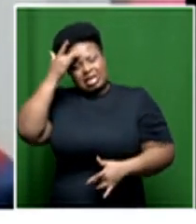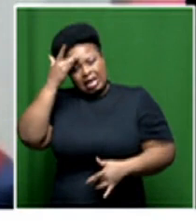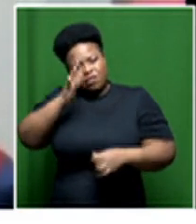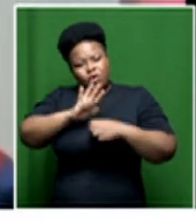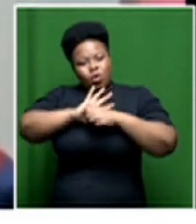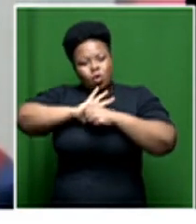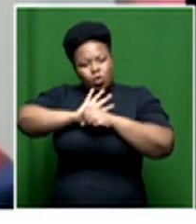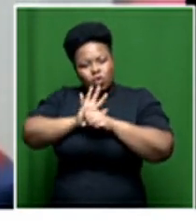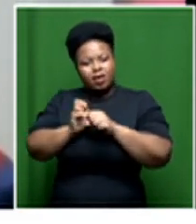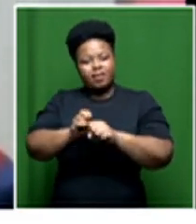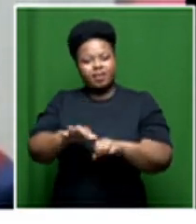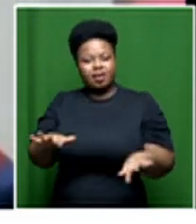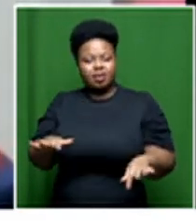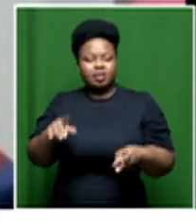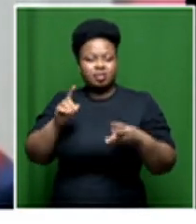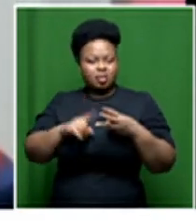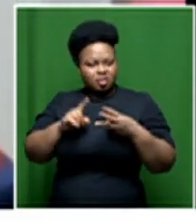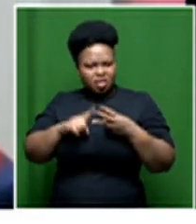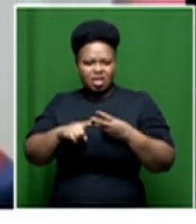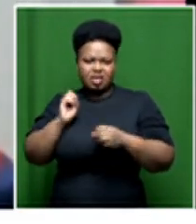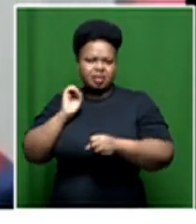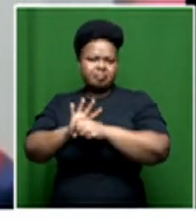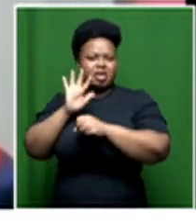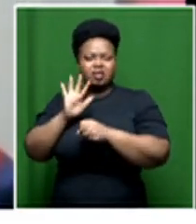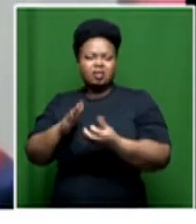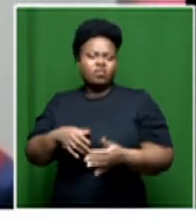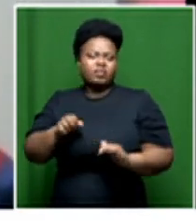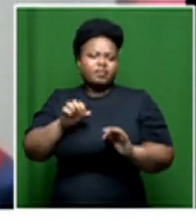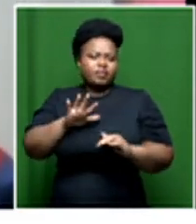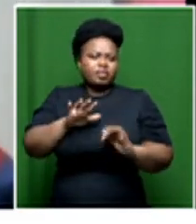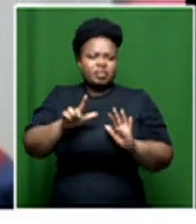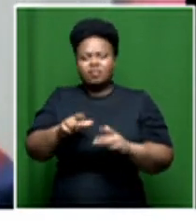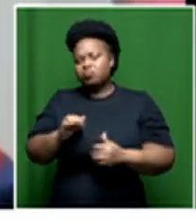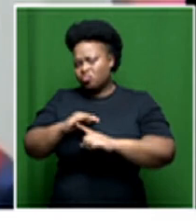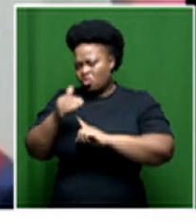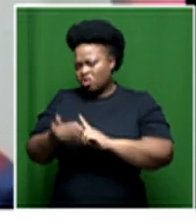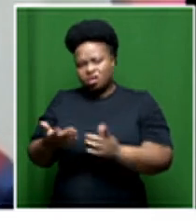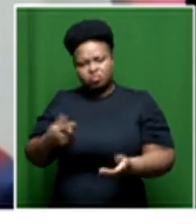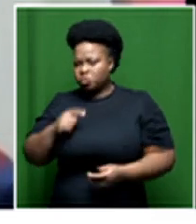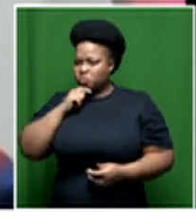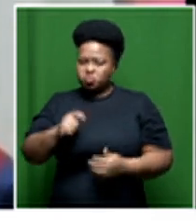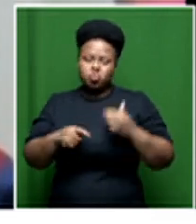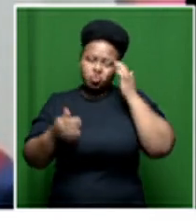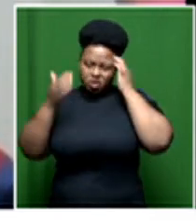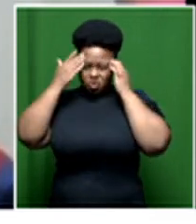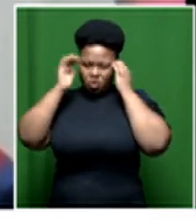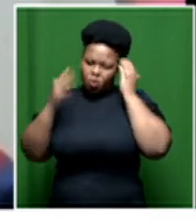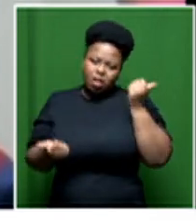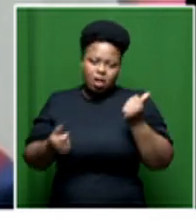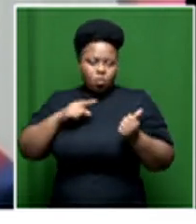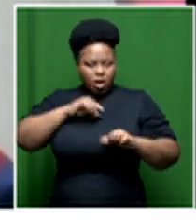severe COVID-19 impact is 57% protection. So there's no reason to doubt. It has